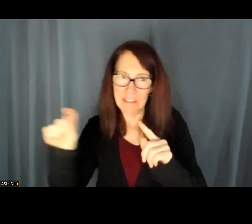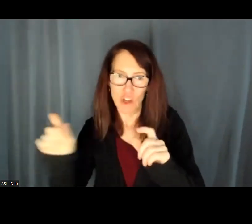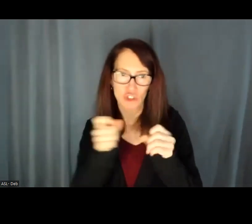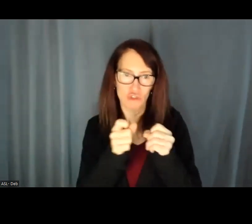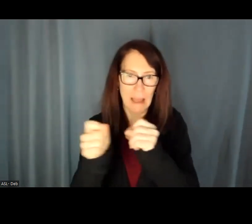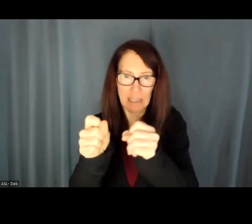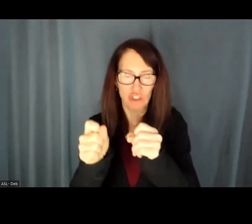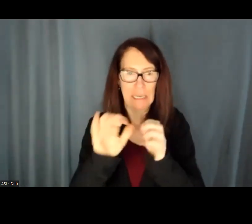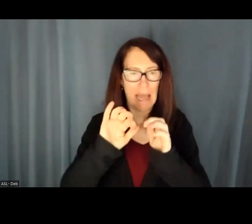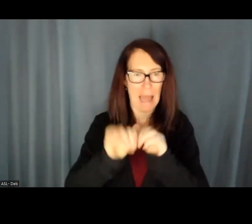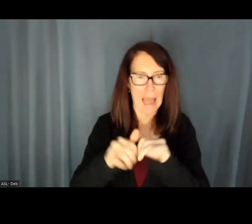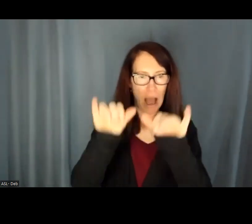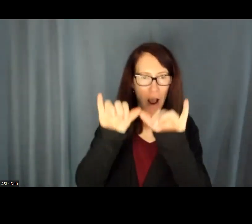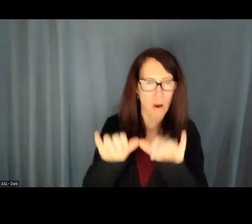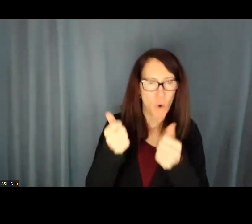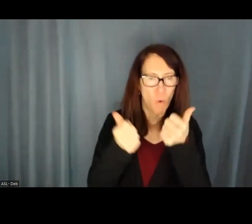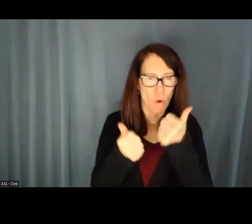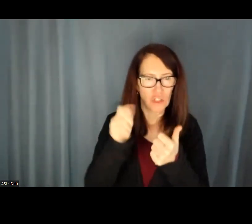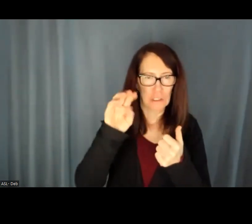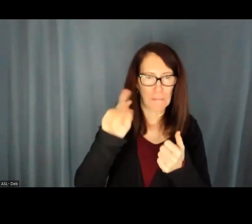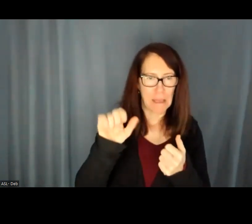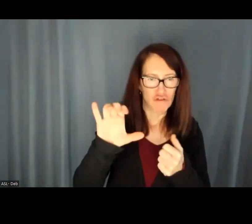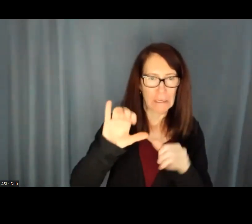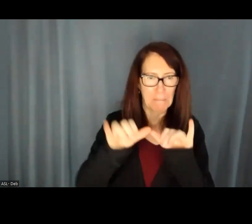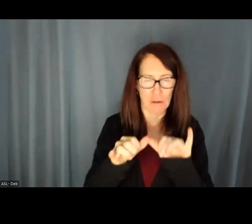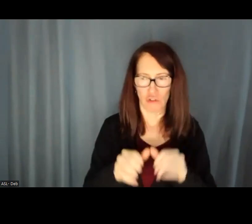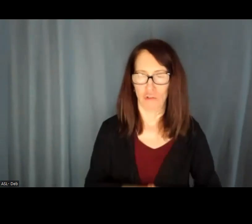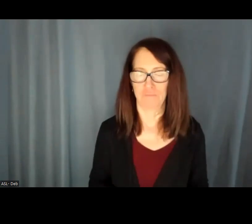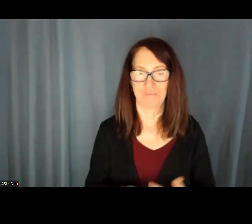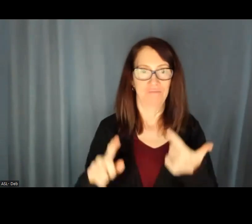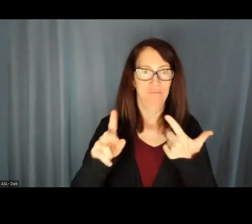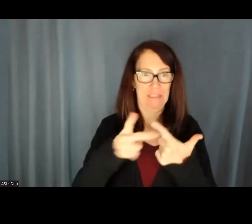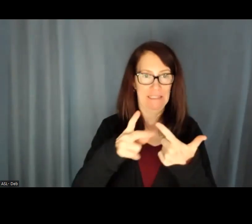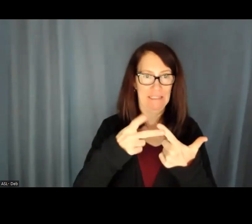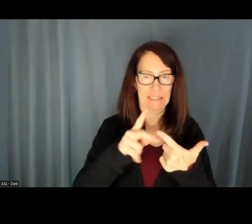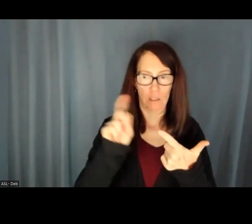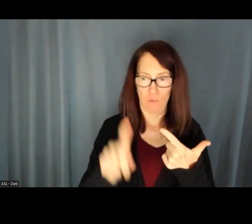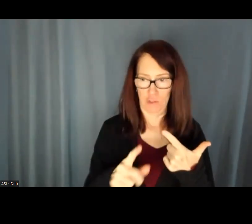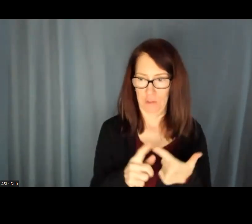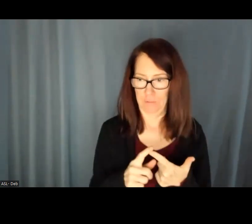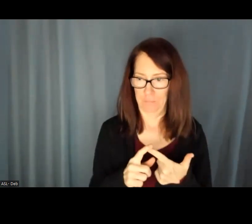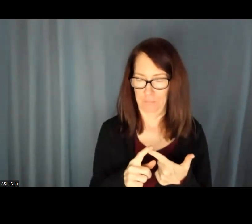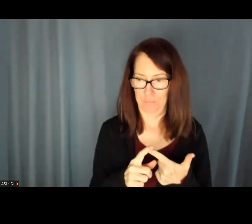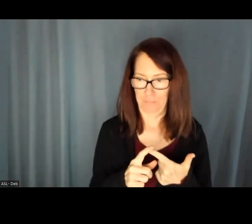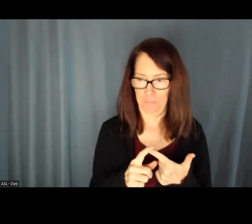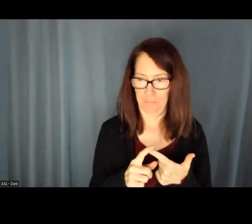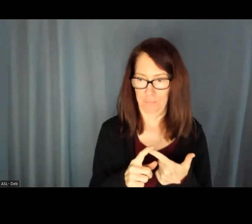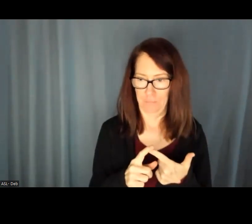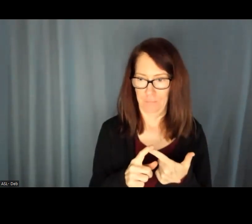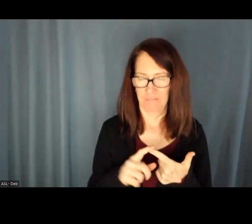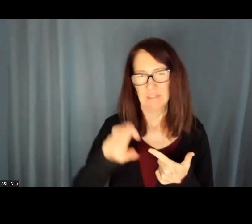own, tailored to their own uses. The second question that the EJ team had